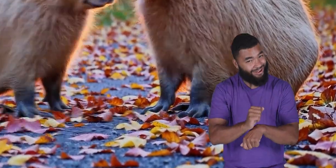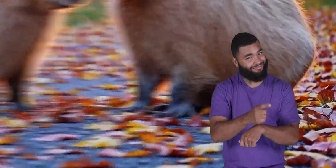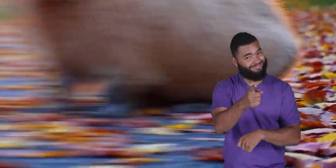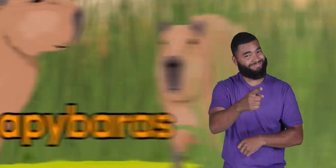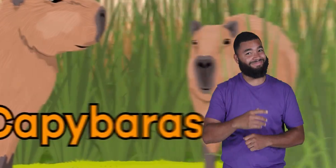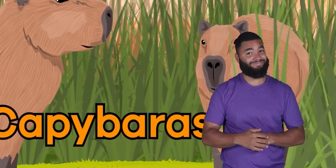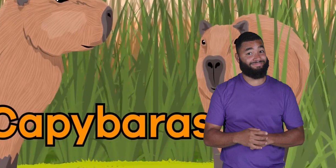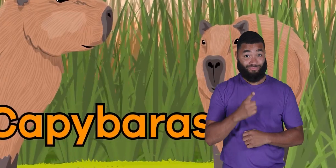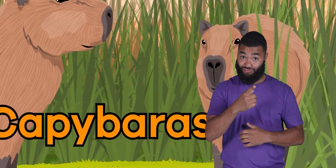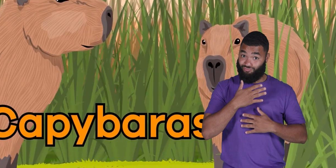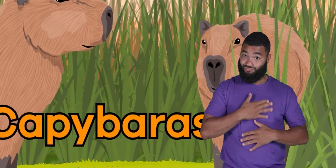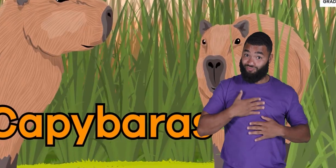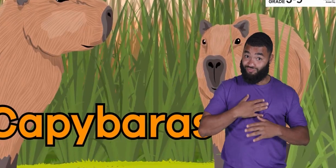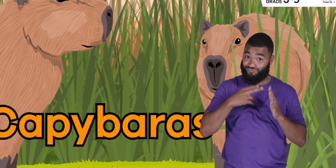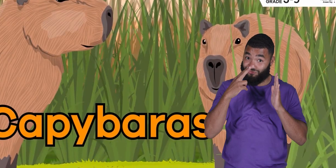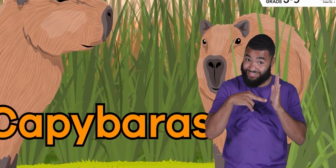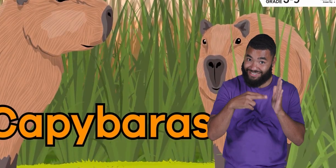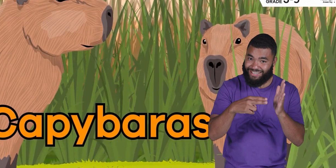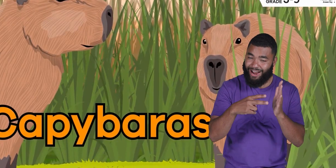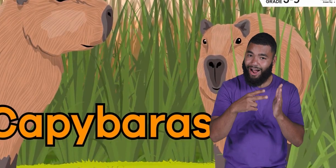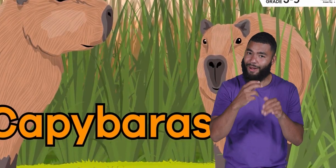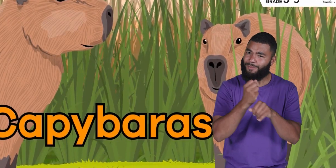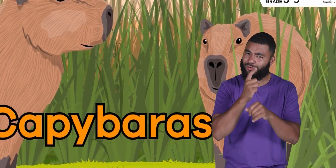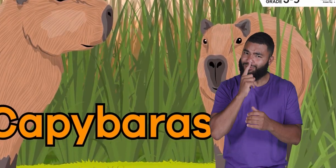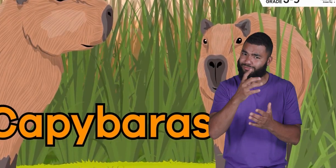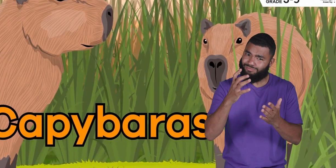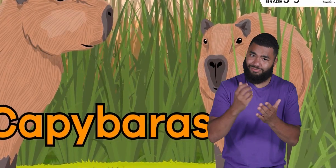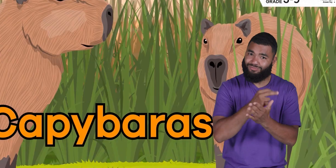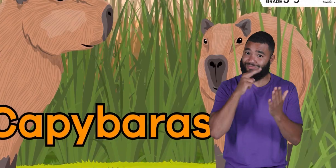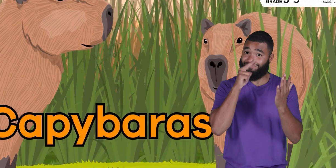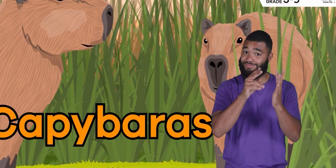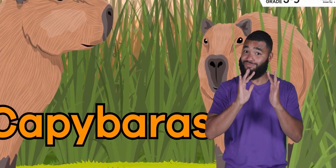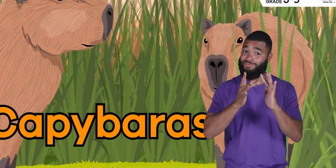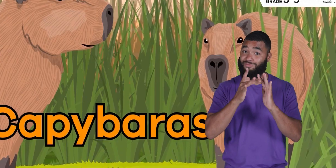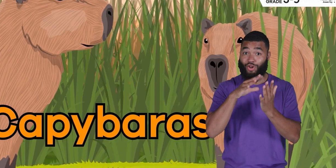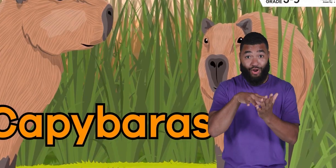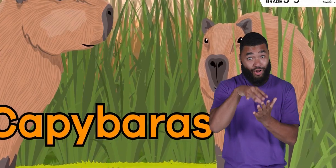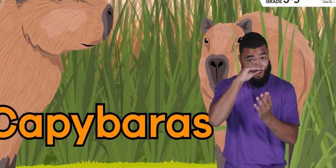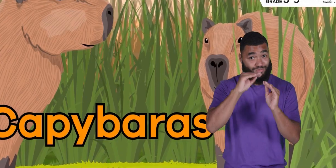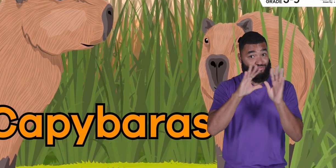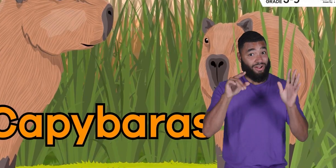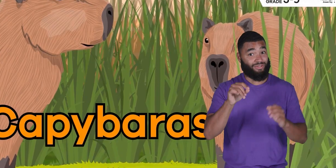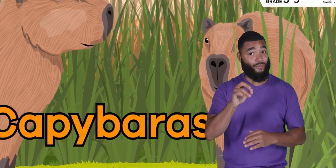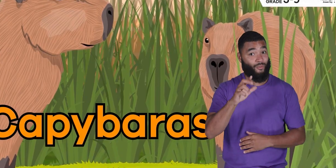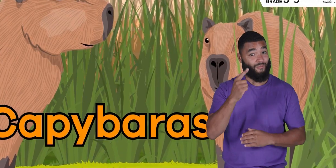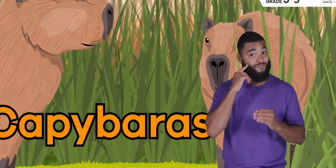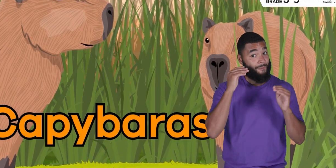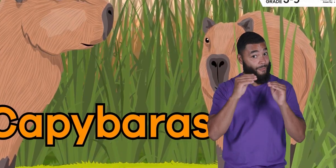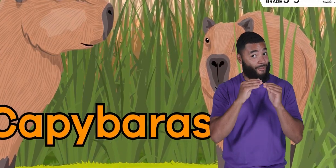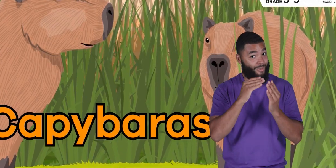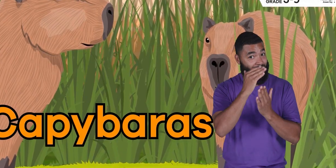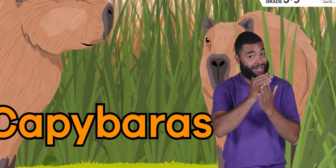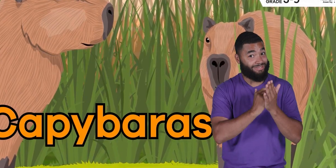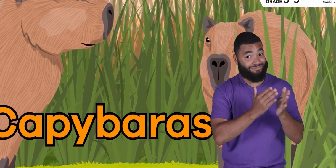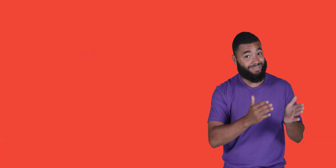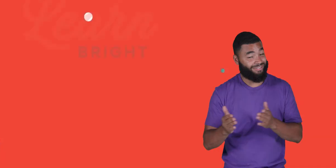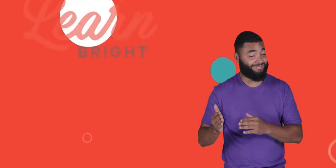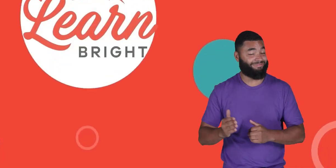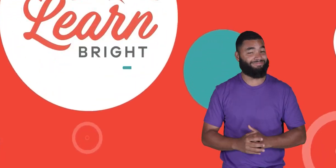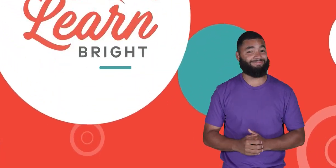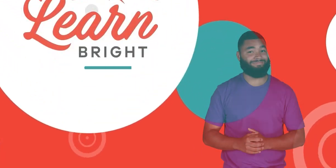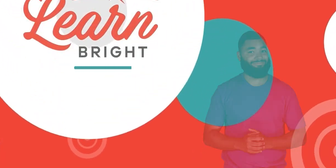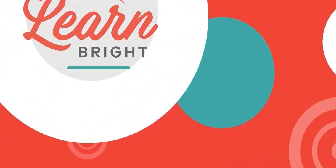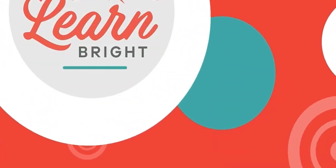experts if you enjoyed reading along with us today remember to check out learnbright.org for even more lesson plans